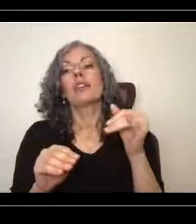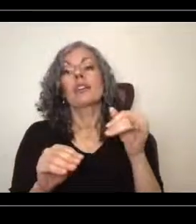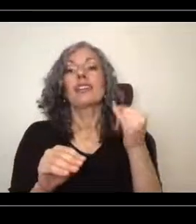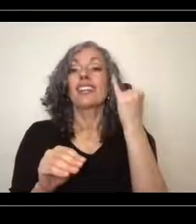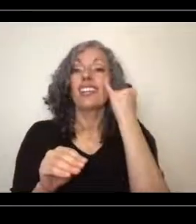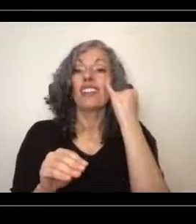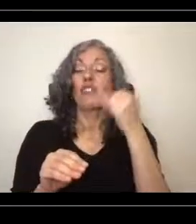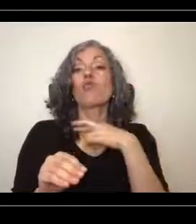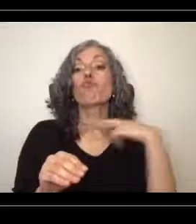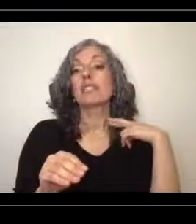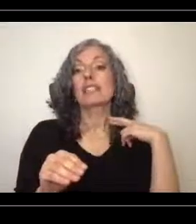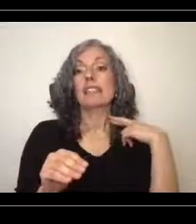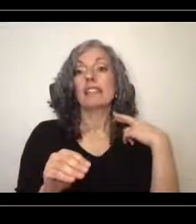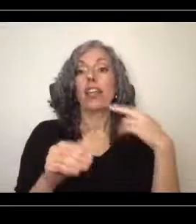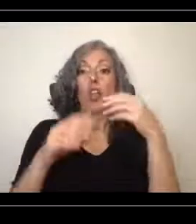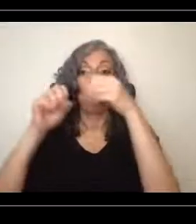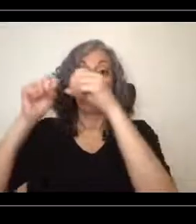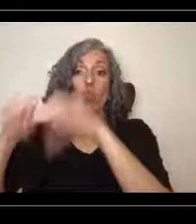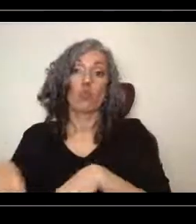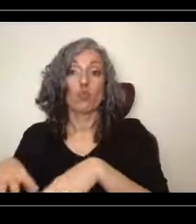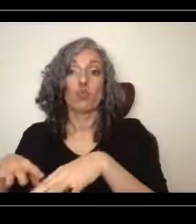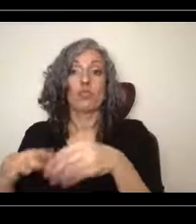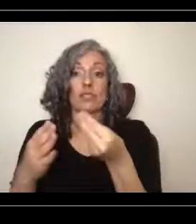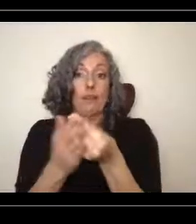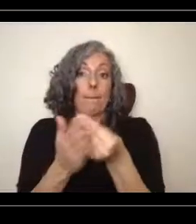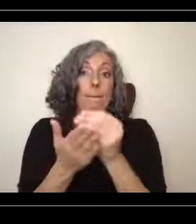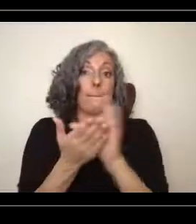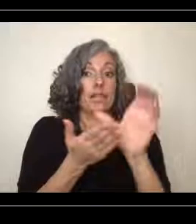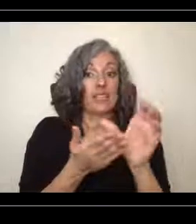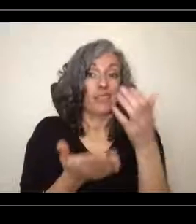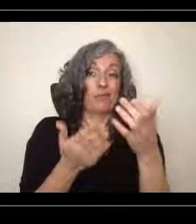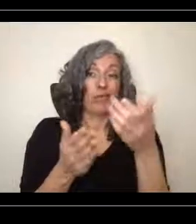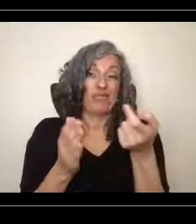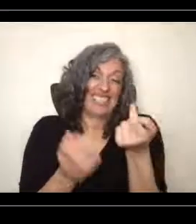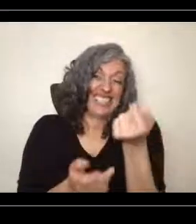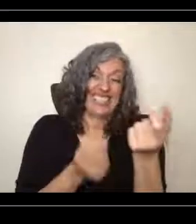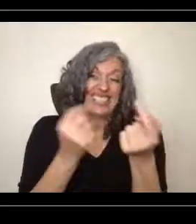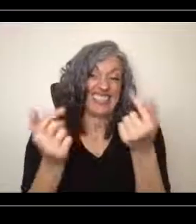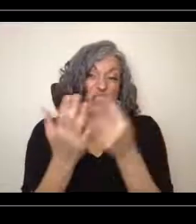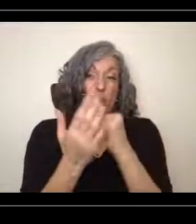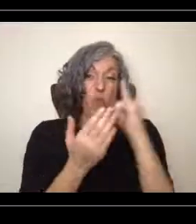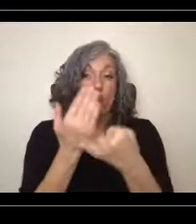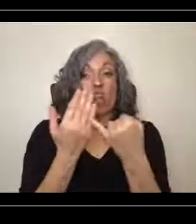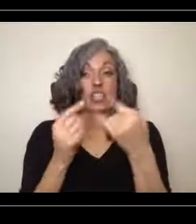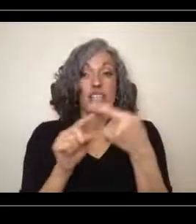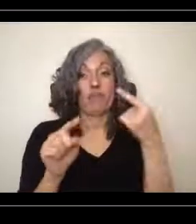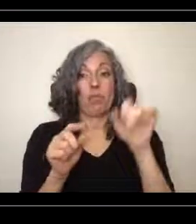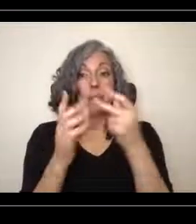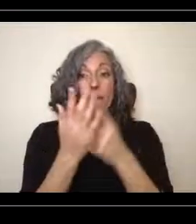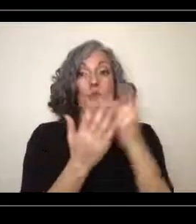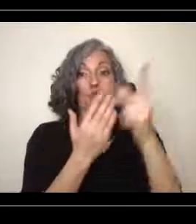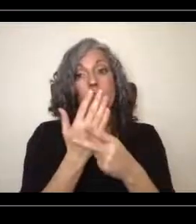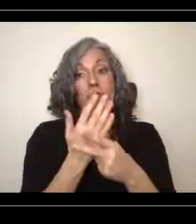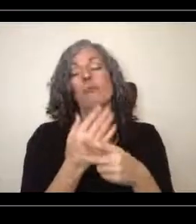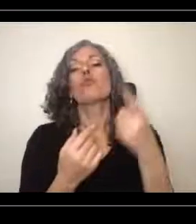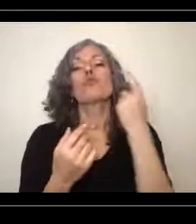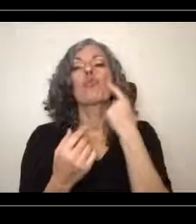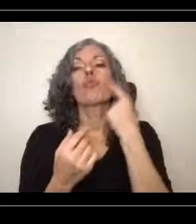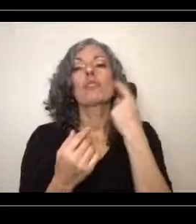losing general funds, they may even remove projects from the program. So there's the recent revisions to the fund